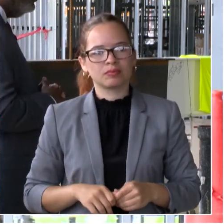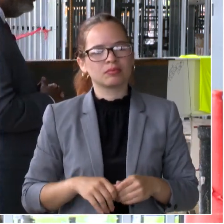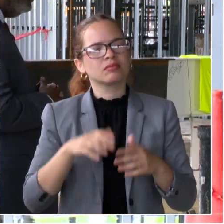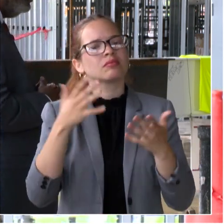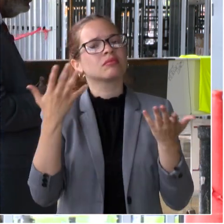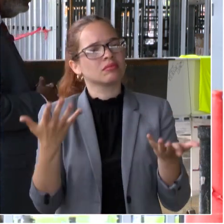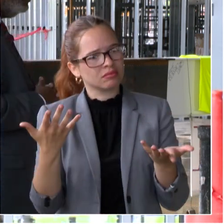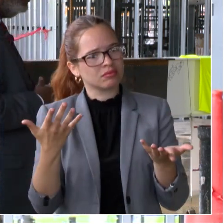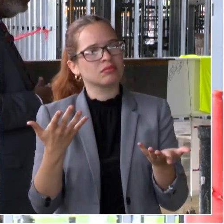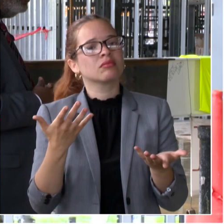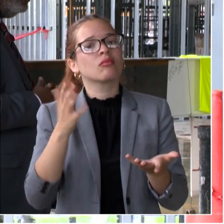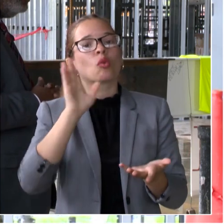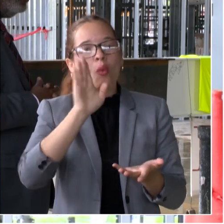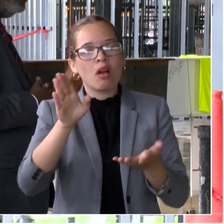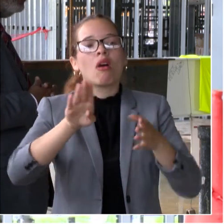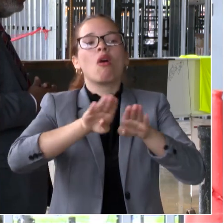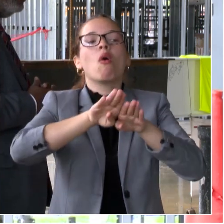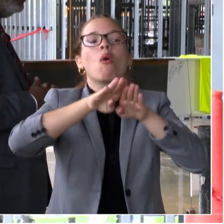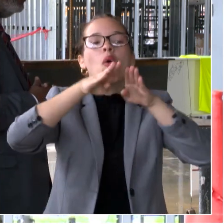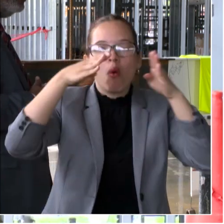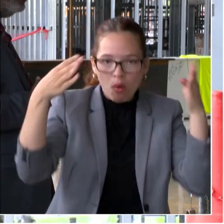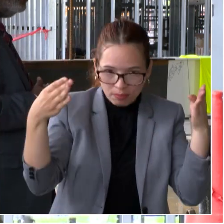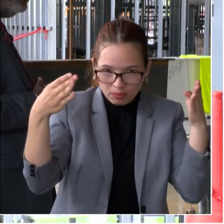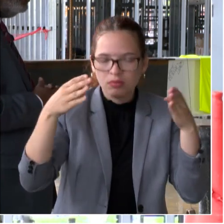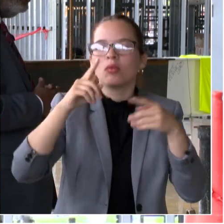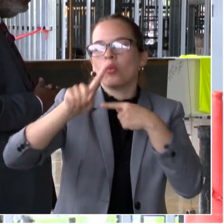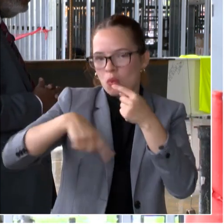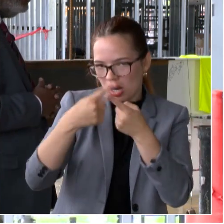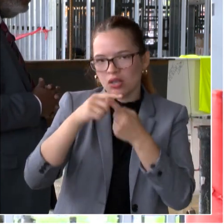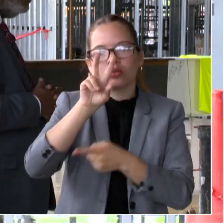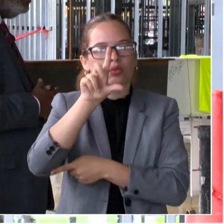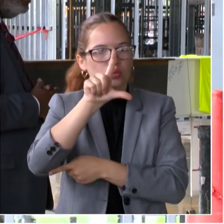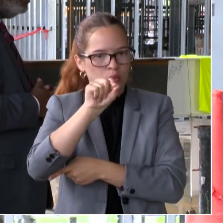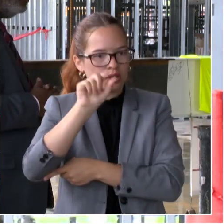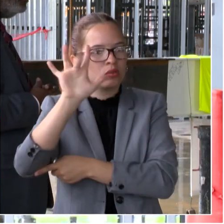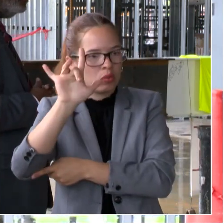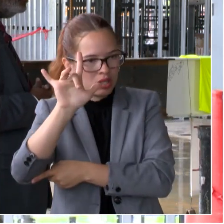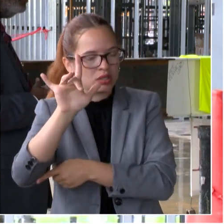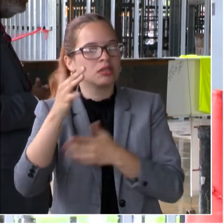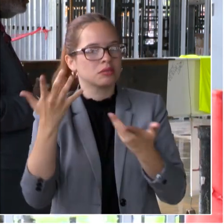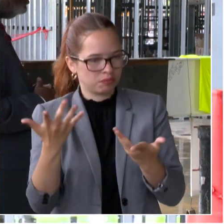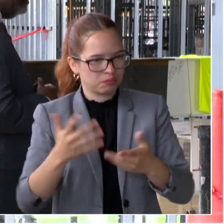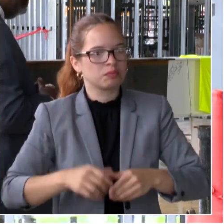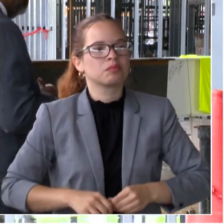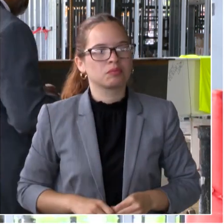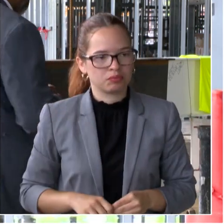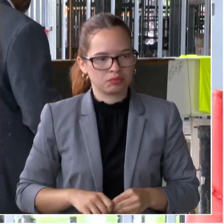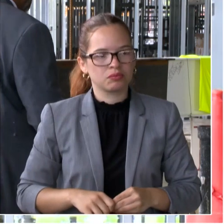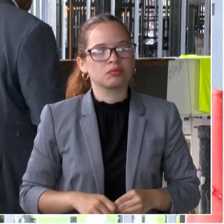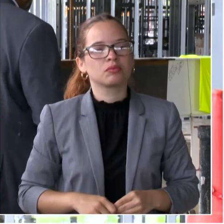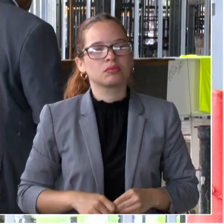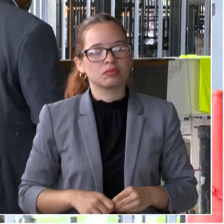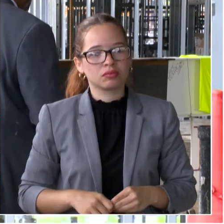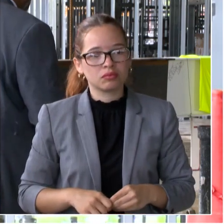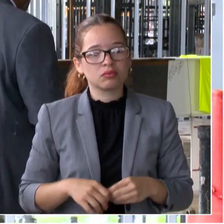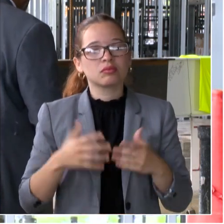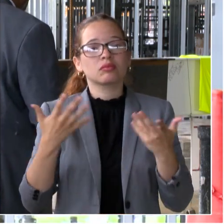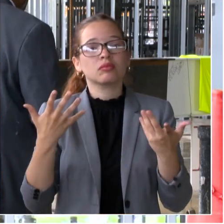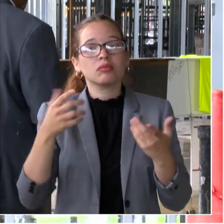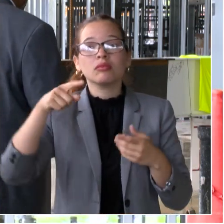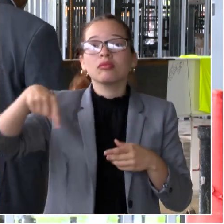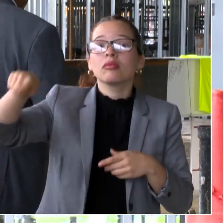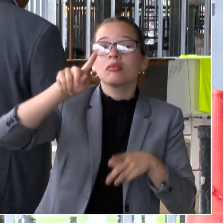the doors allow us to deliver care in 2025. The Cedar Hill Regional Medical Center, GW Health, will